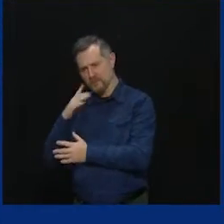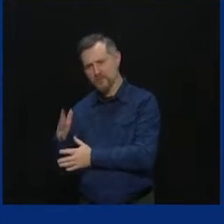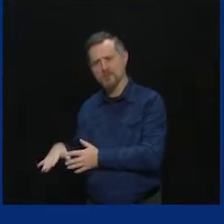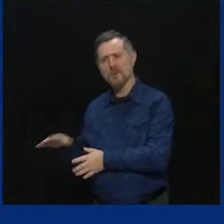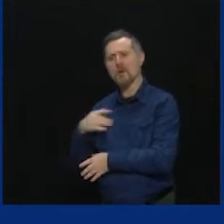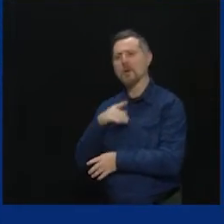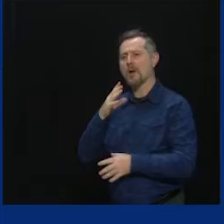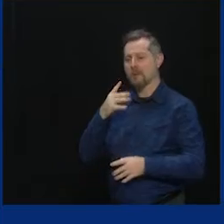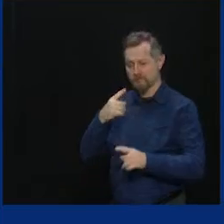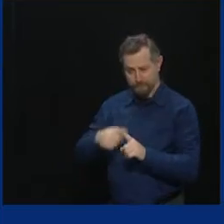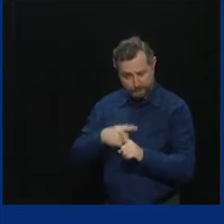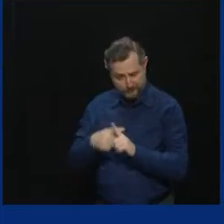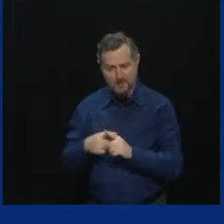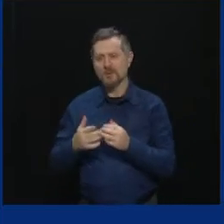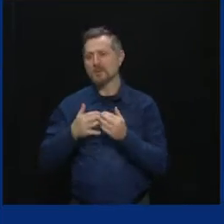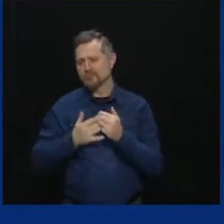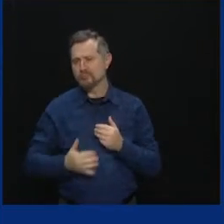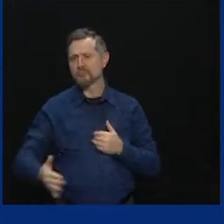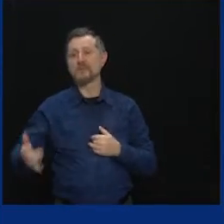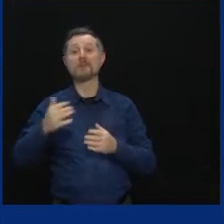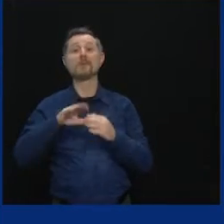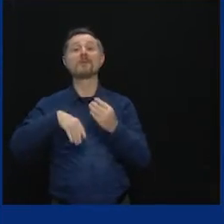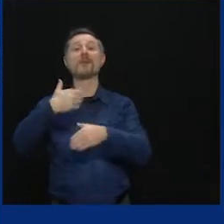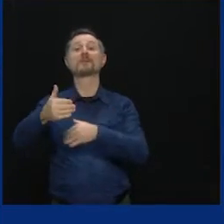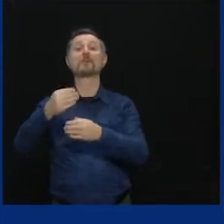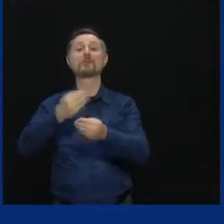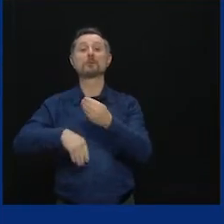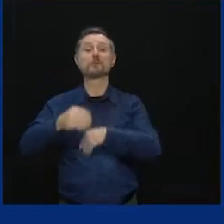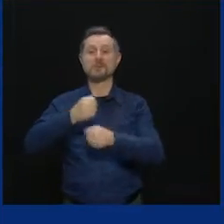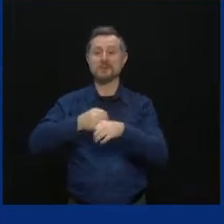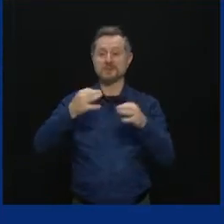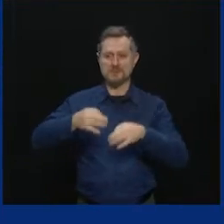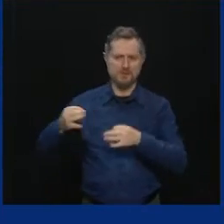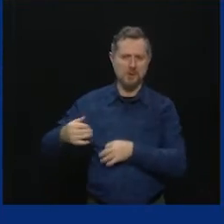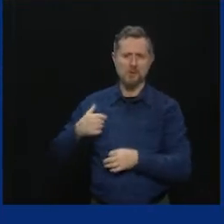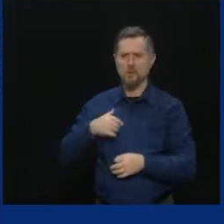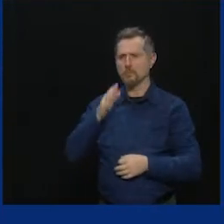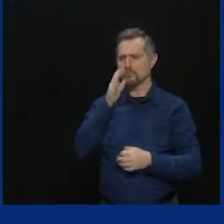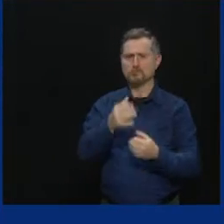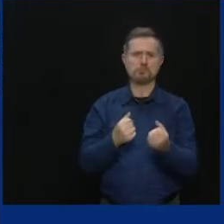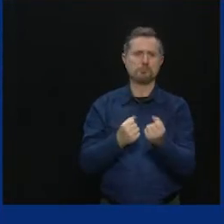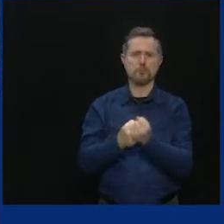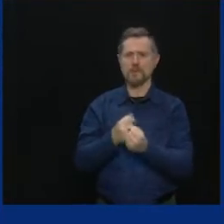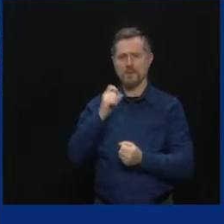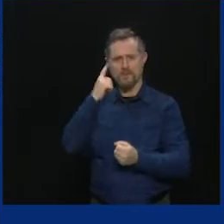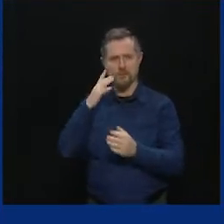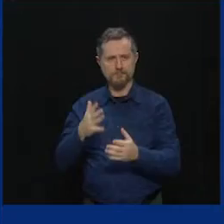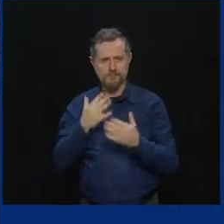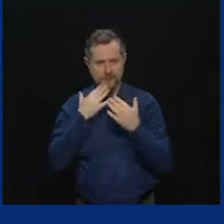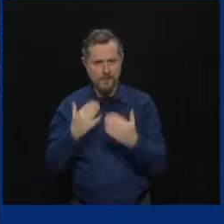the next budget to make sure we continue to make good on those investments. Thank you, Governor.